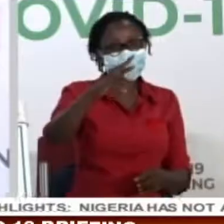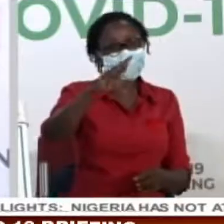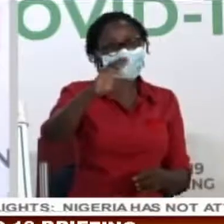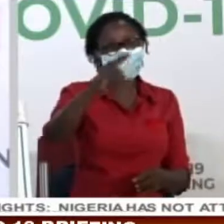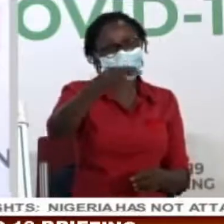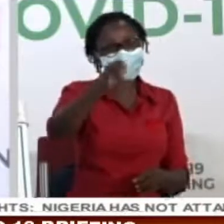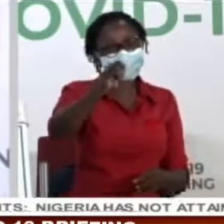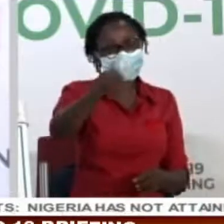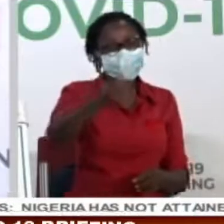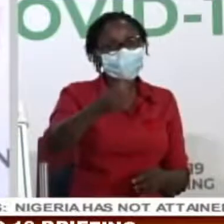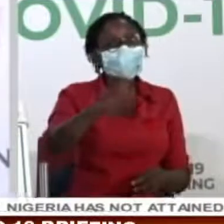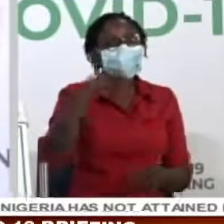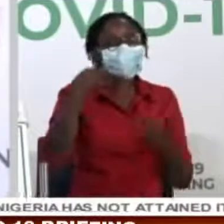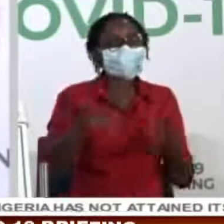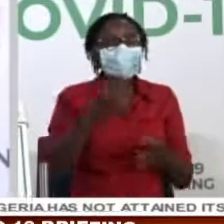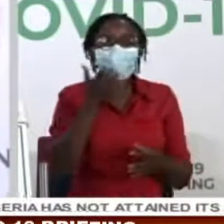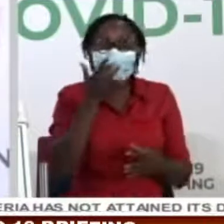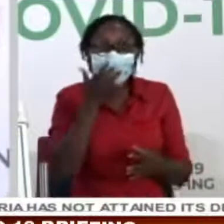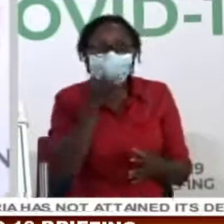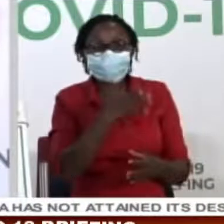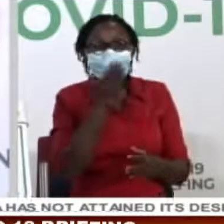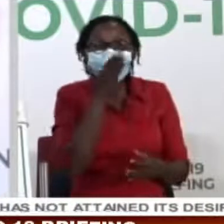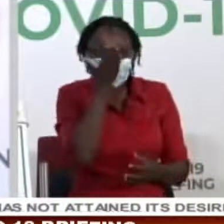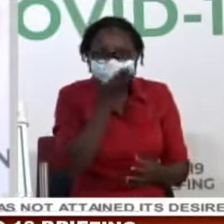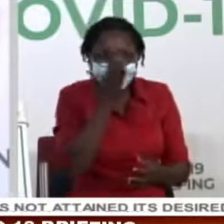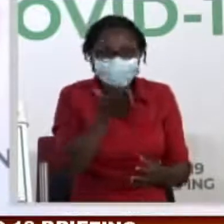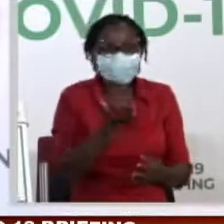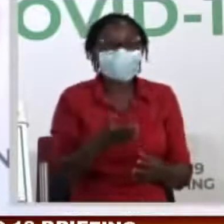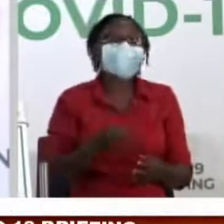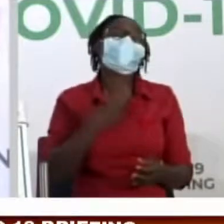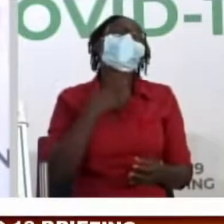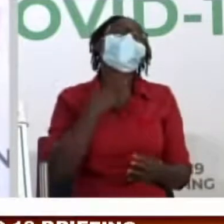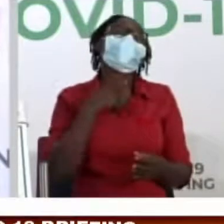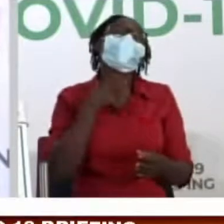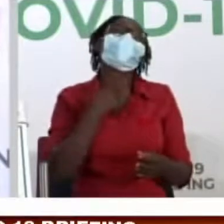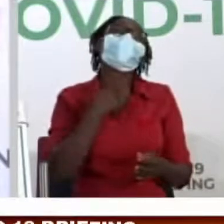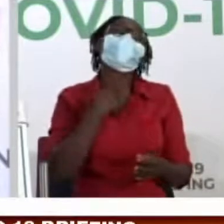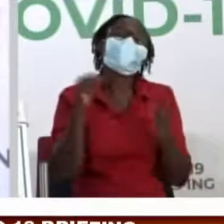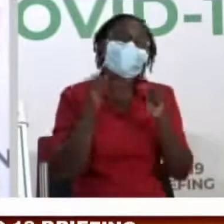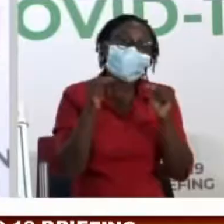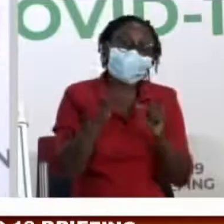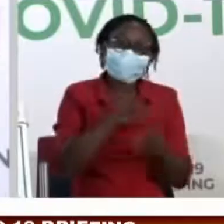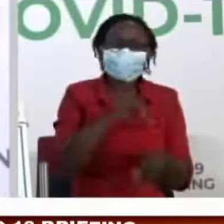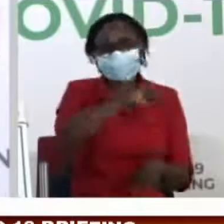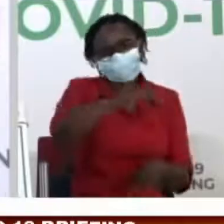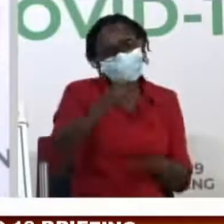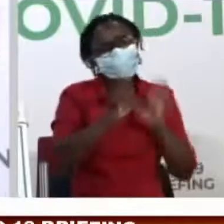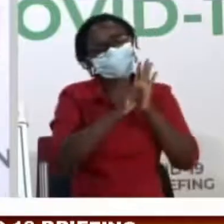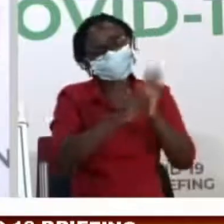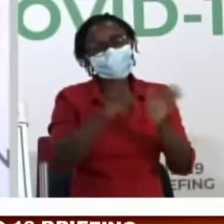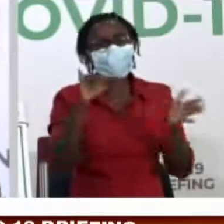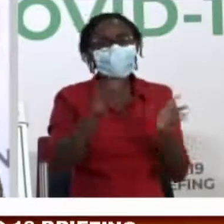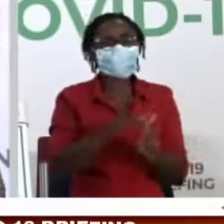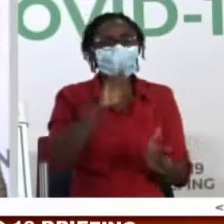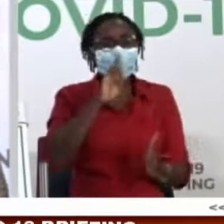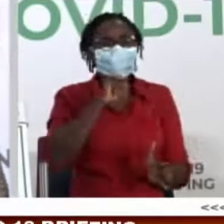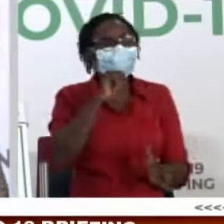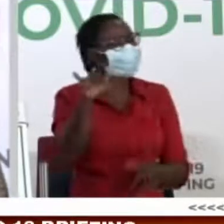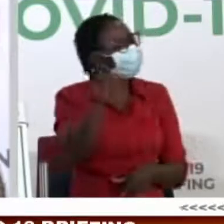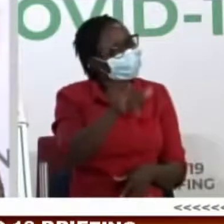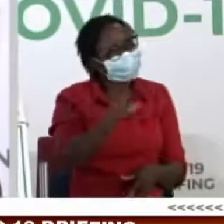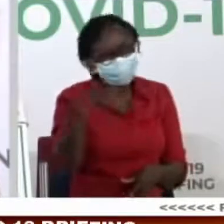aches, pains, sore throat, and every other symptoms that are very unusual for